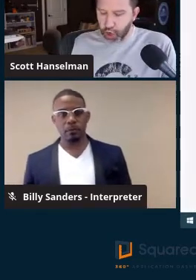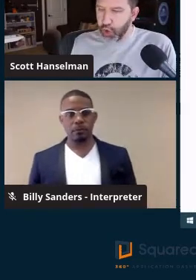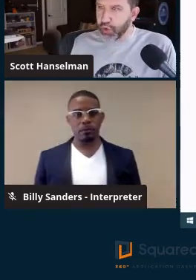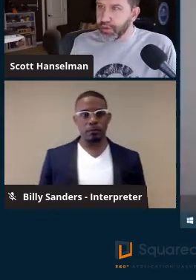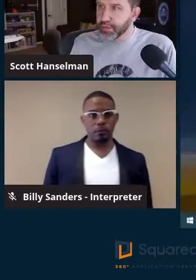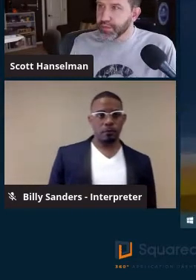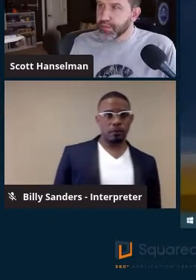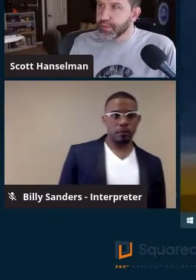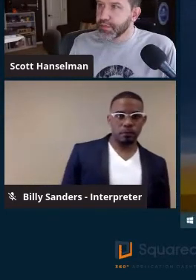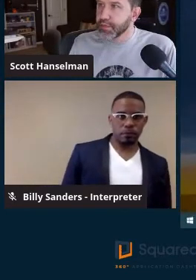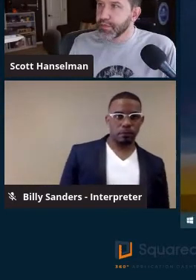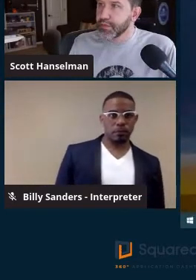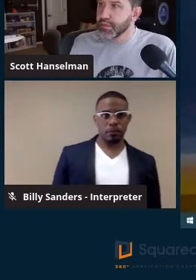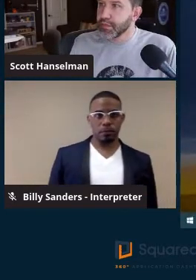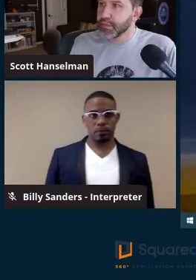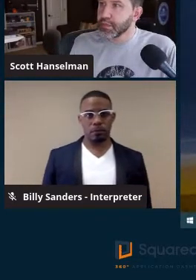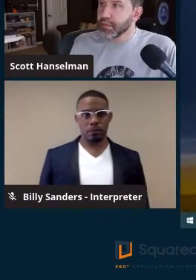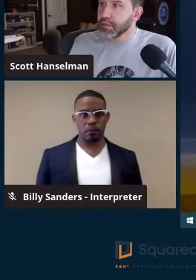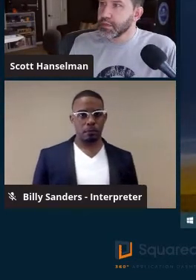my own